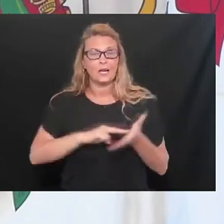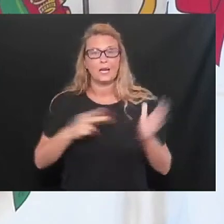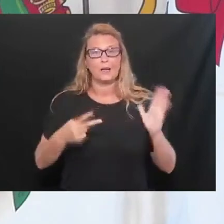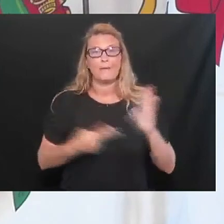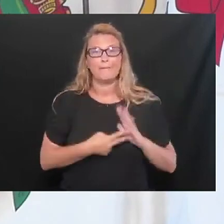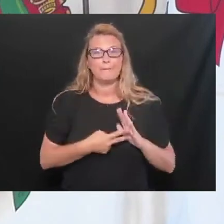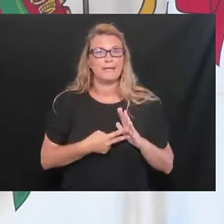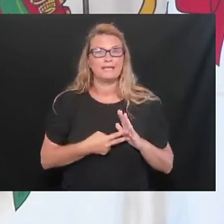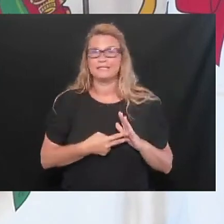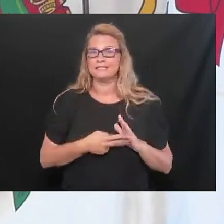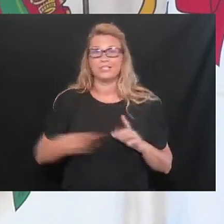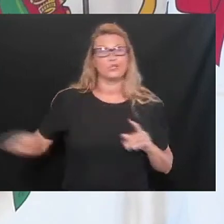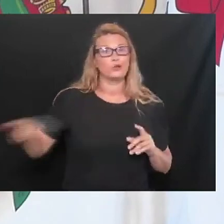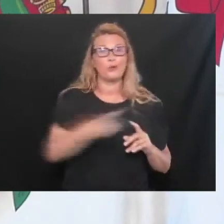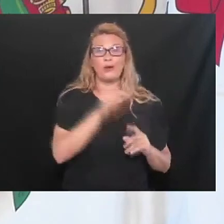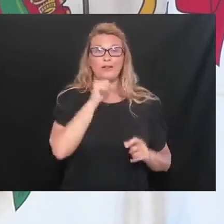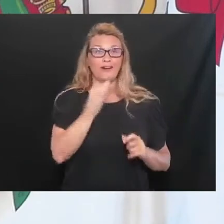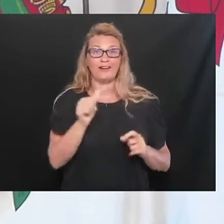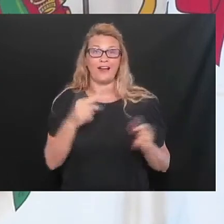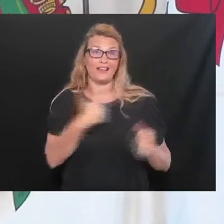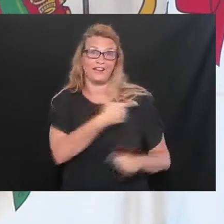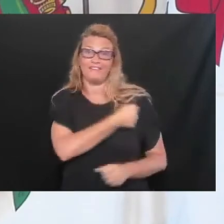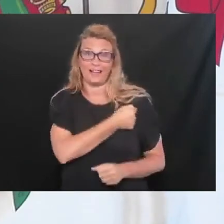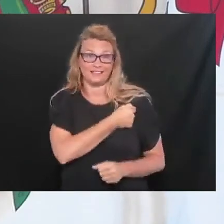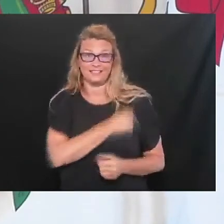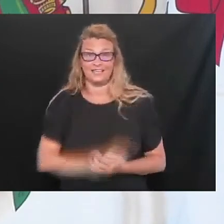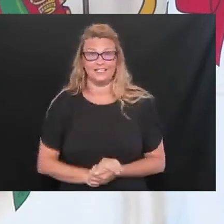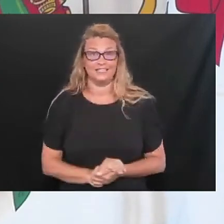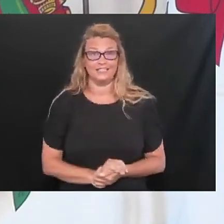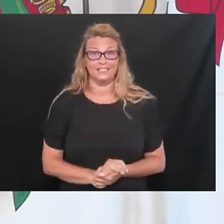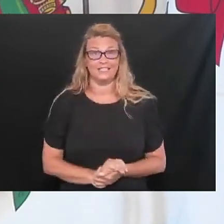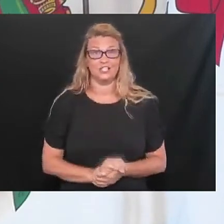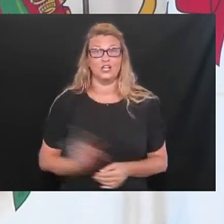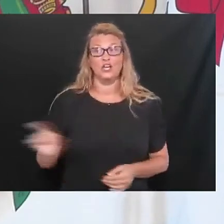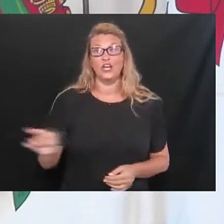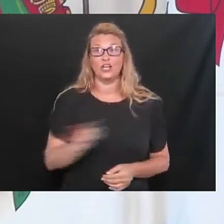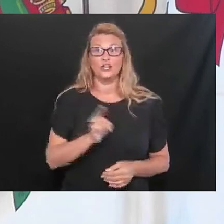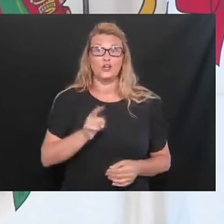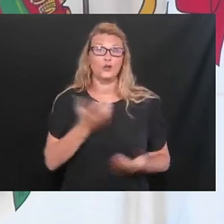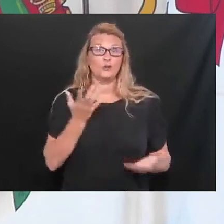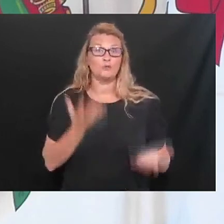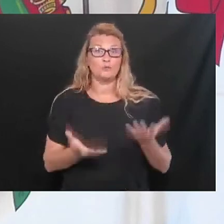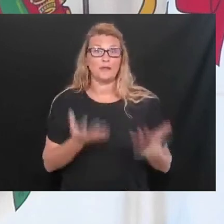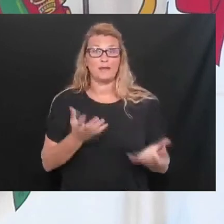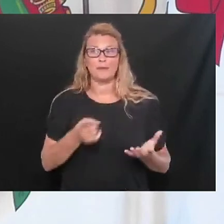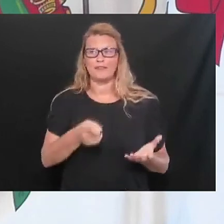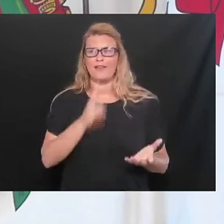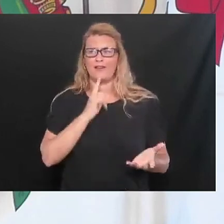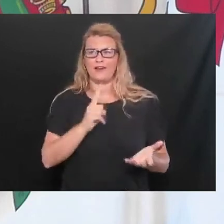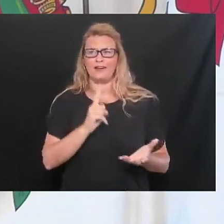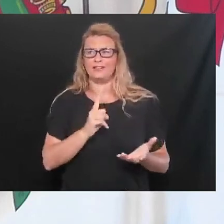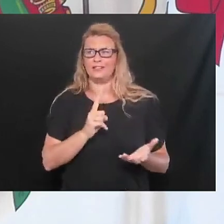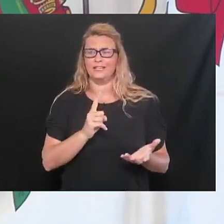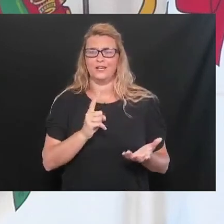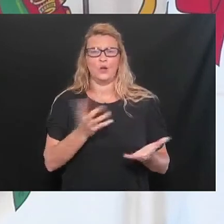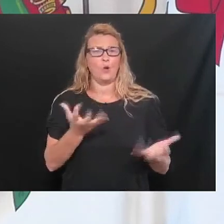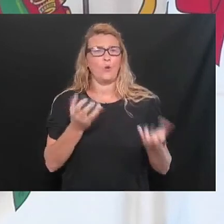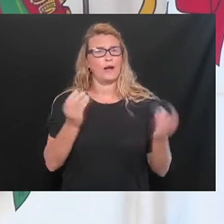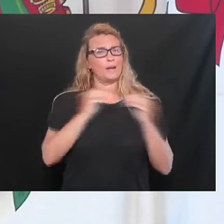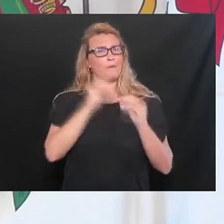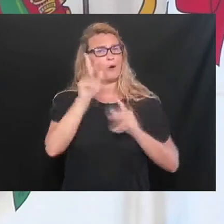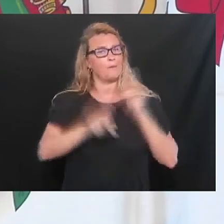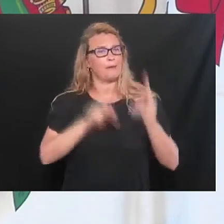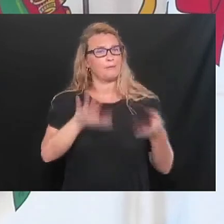not getting people vaccinated. And basically, you're just sitting there then rooting for more people to